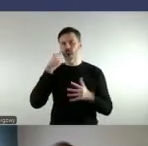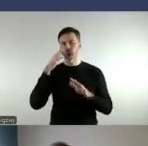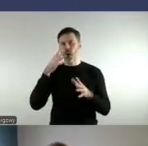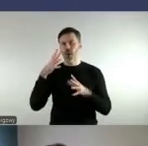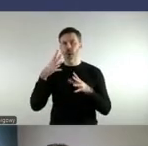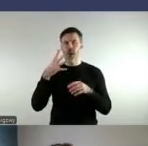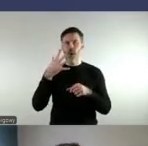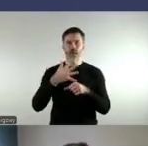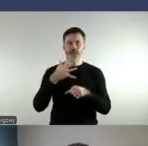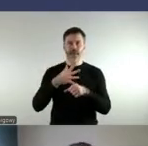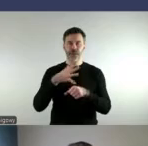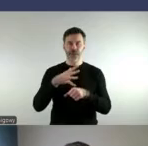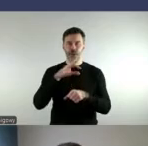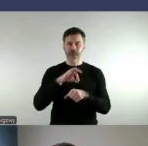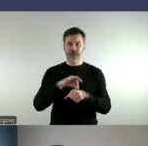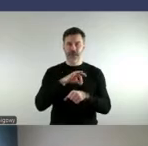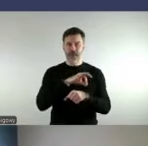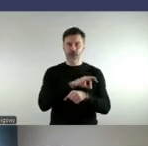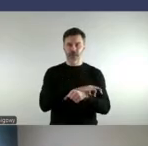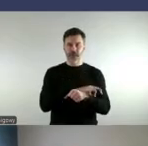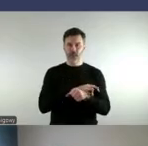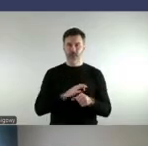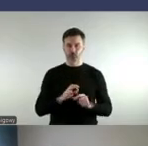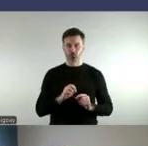of Oslo in the county of Buskerud.